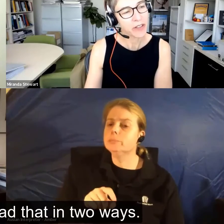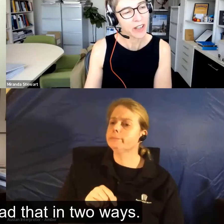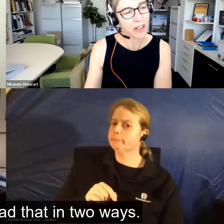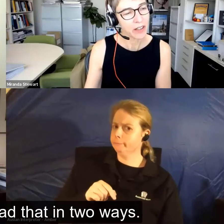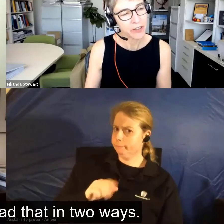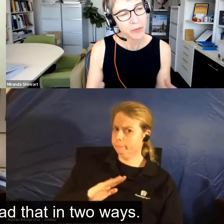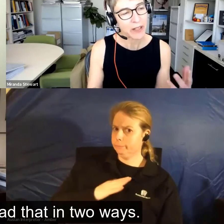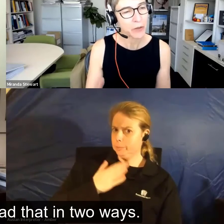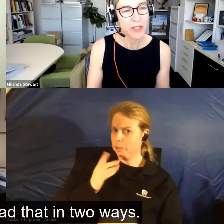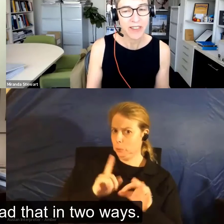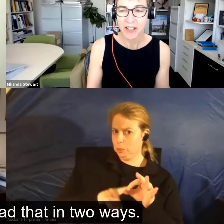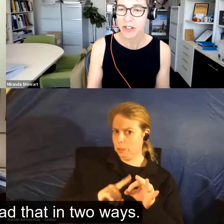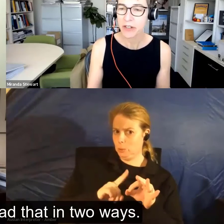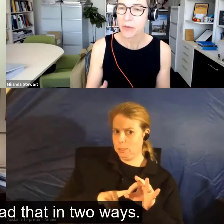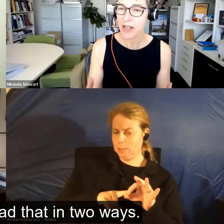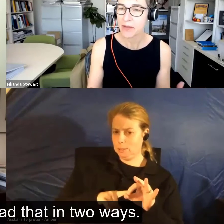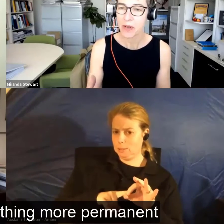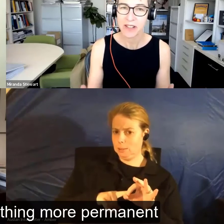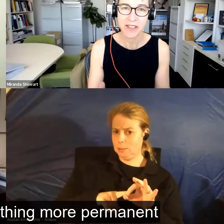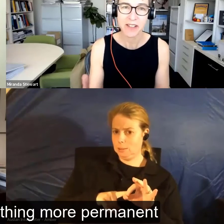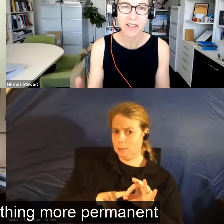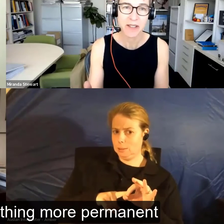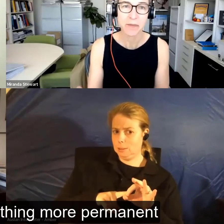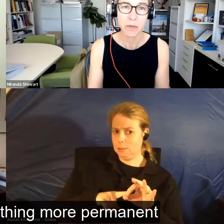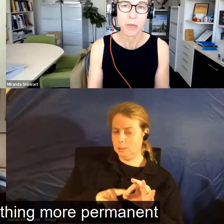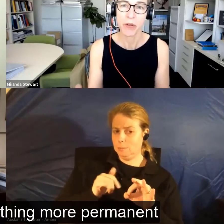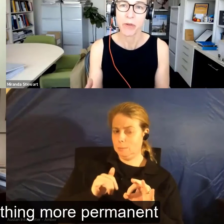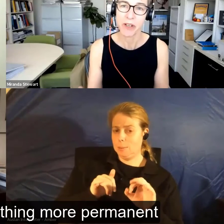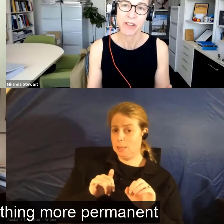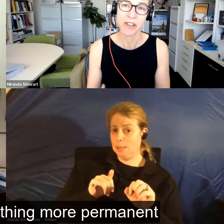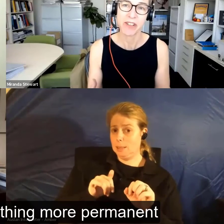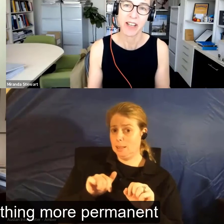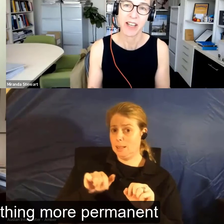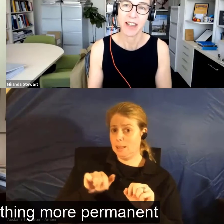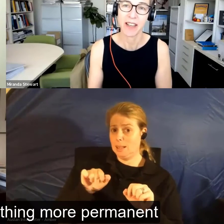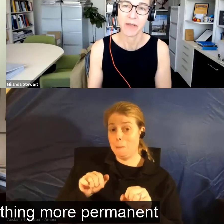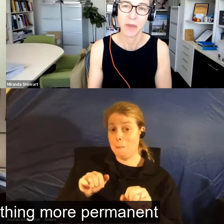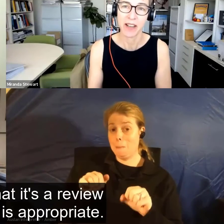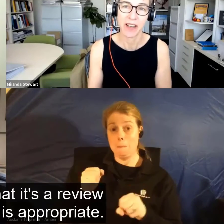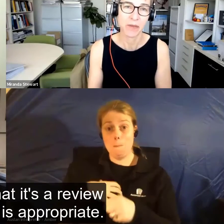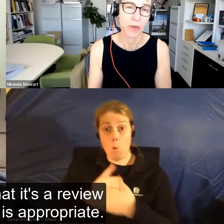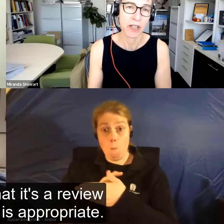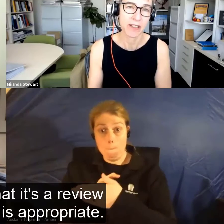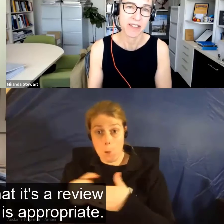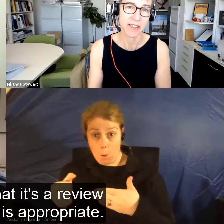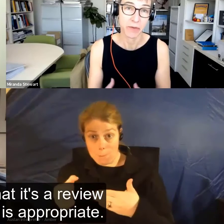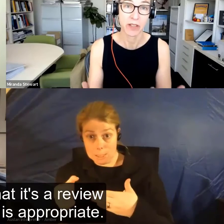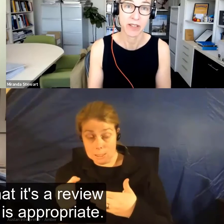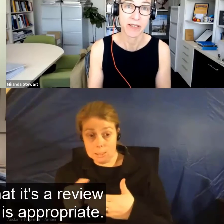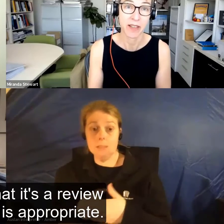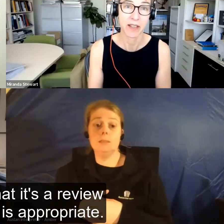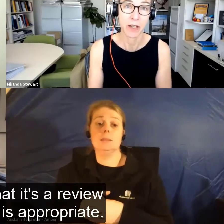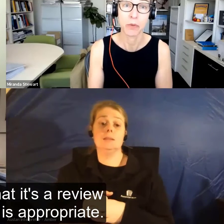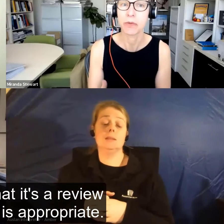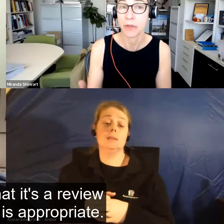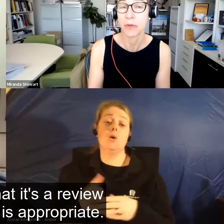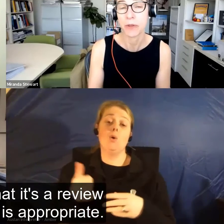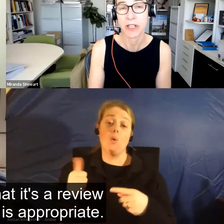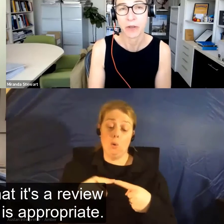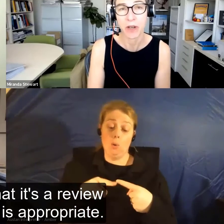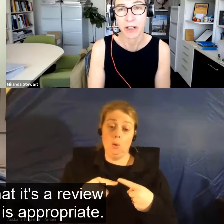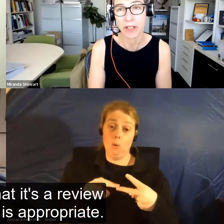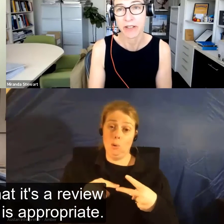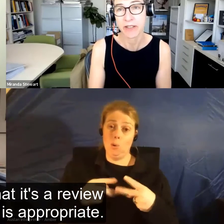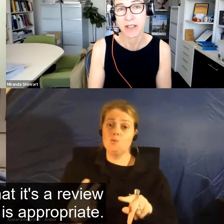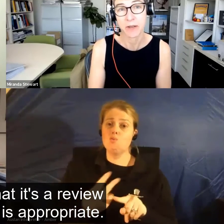it? So one could read that in two ways. One is that it's something more permanent, and one is that it's a review